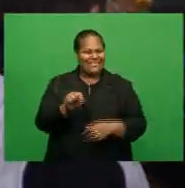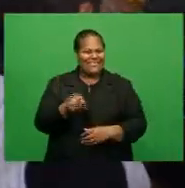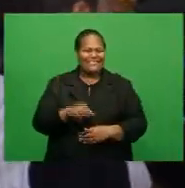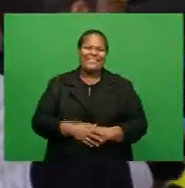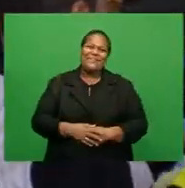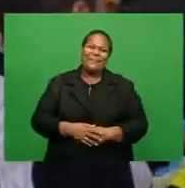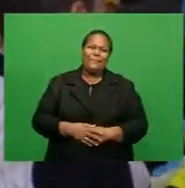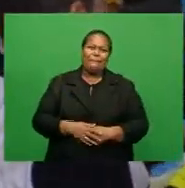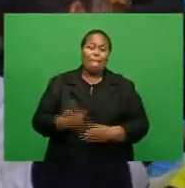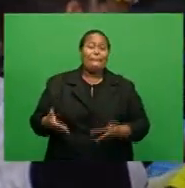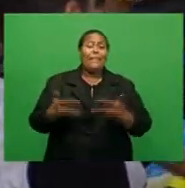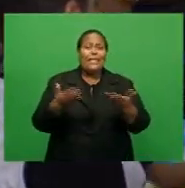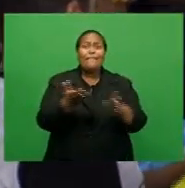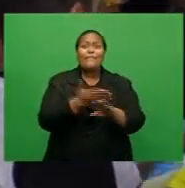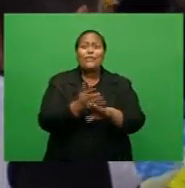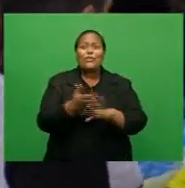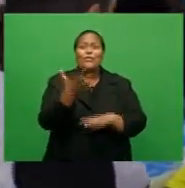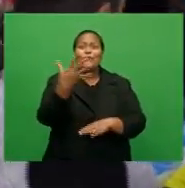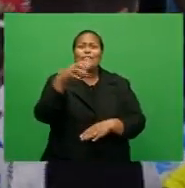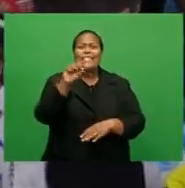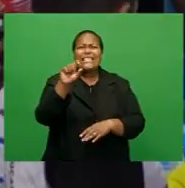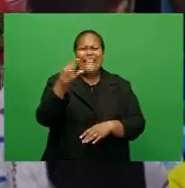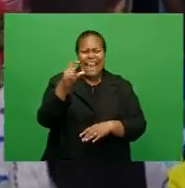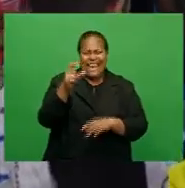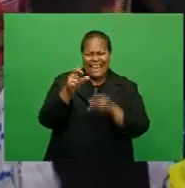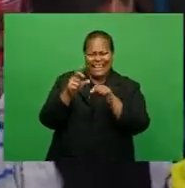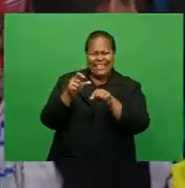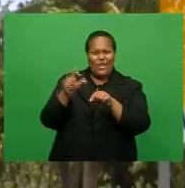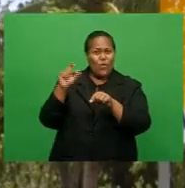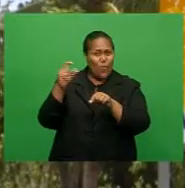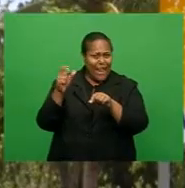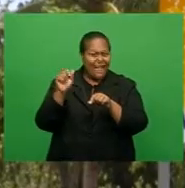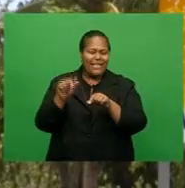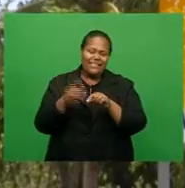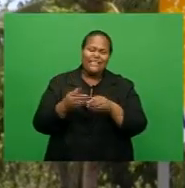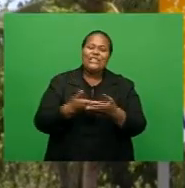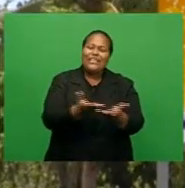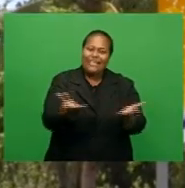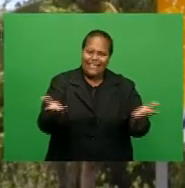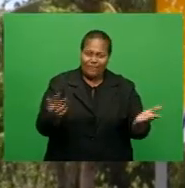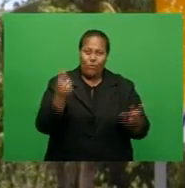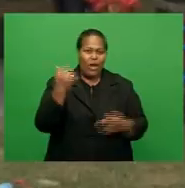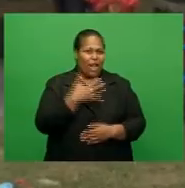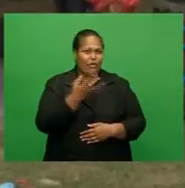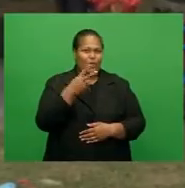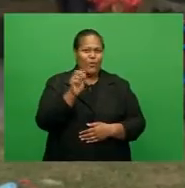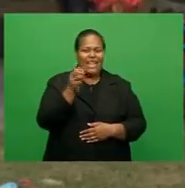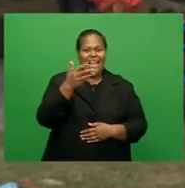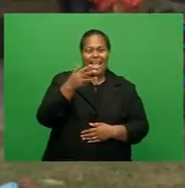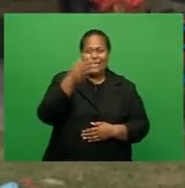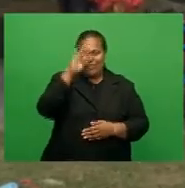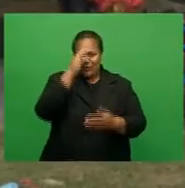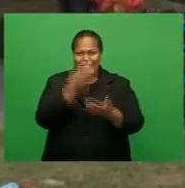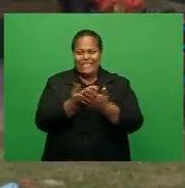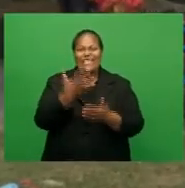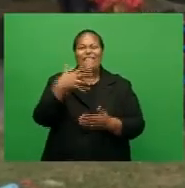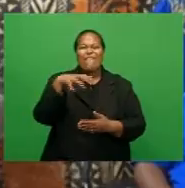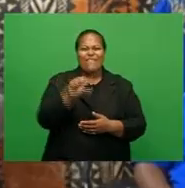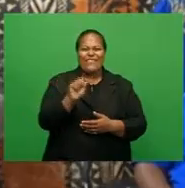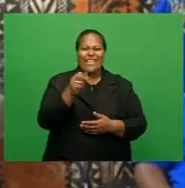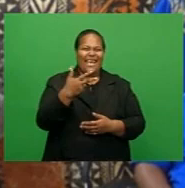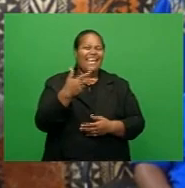new 50-cent commemorative coin. There's 129 students and 29 staff of Lotoko School for Special